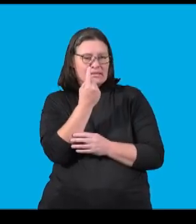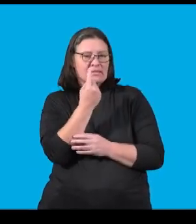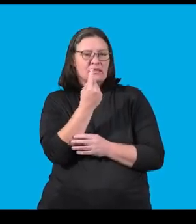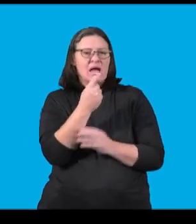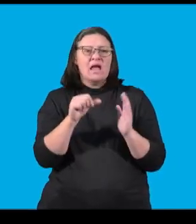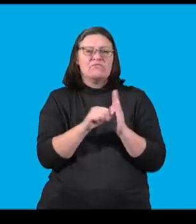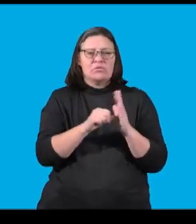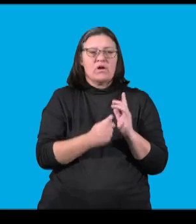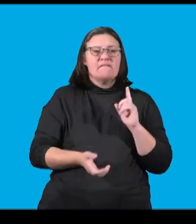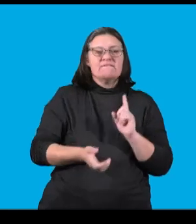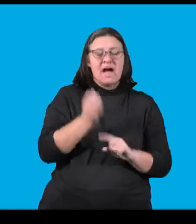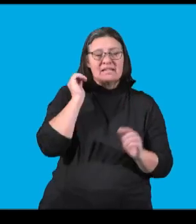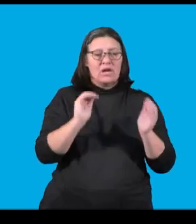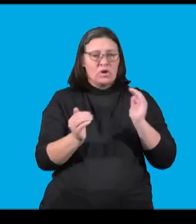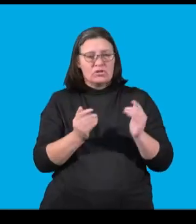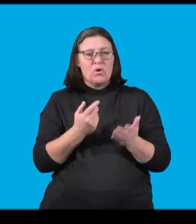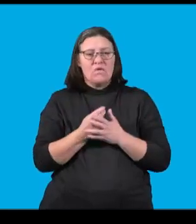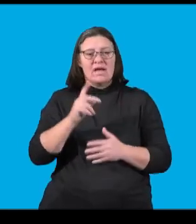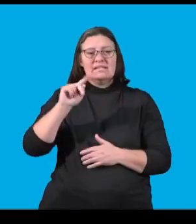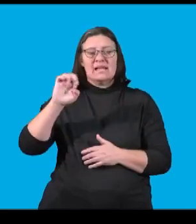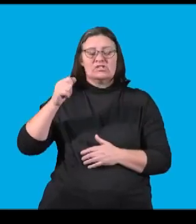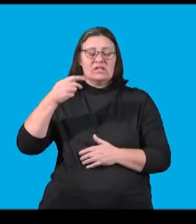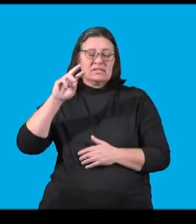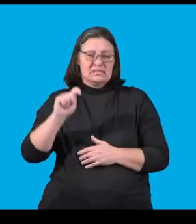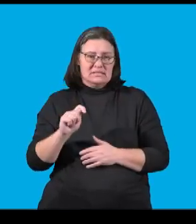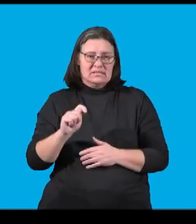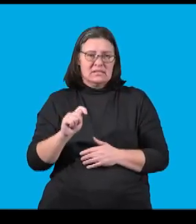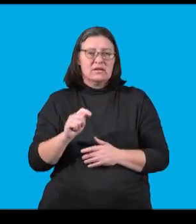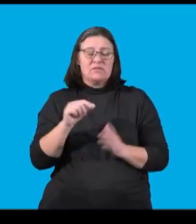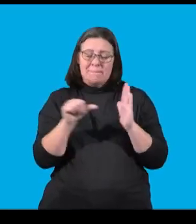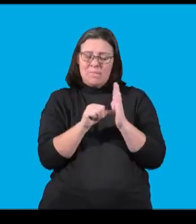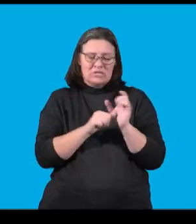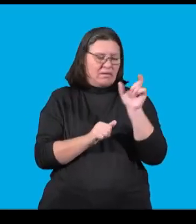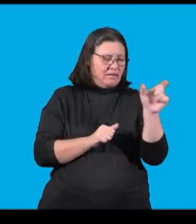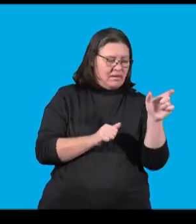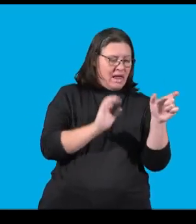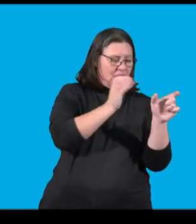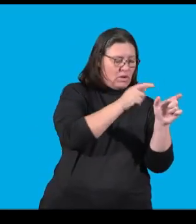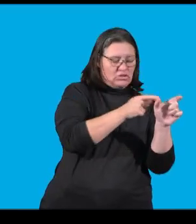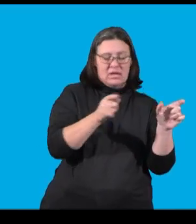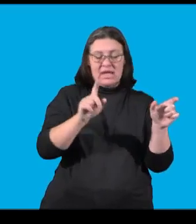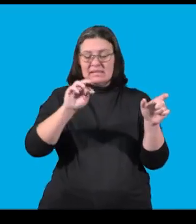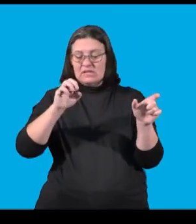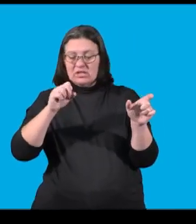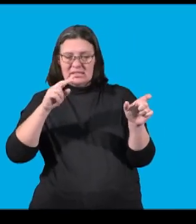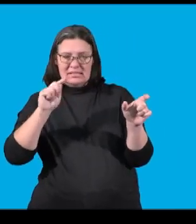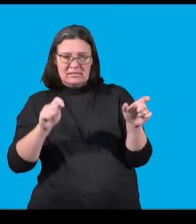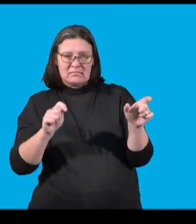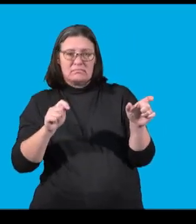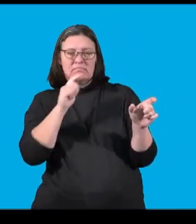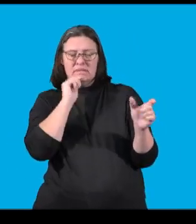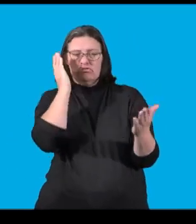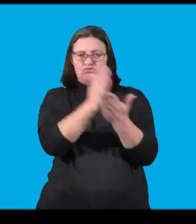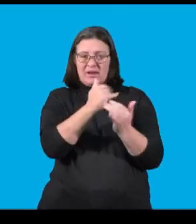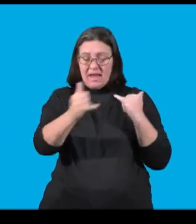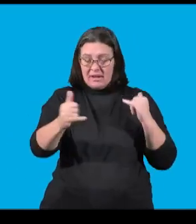mark off key information. Find the equation of a tangent. Straight away, key things start coming into my head. If I'm talking about a